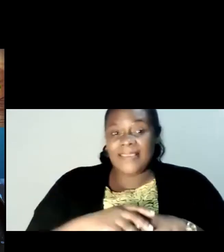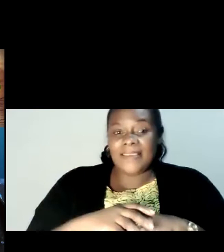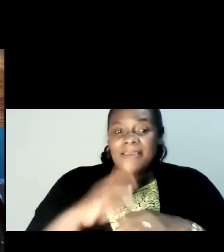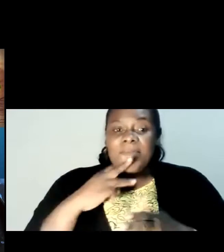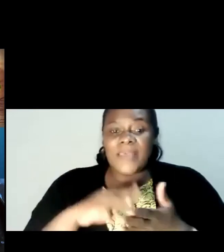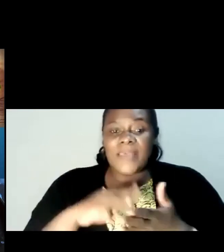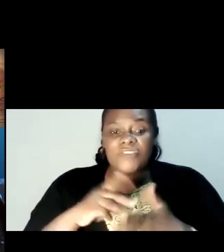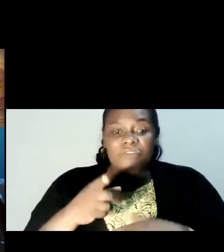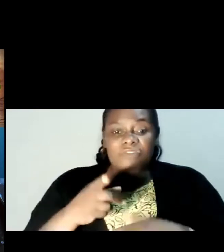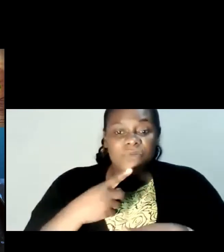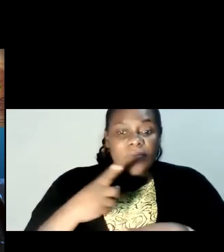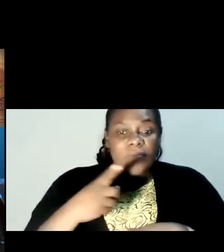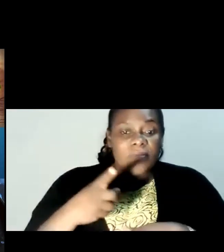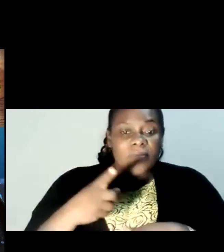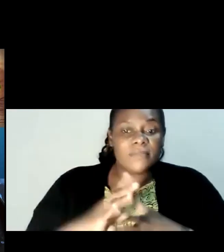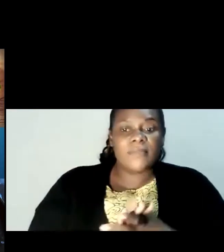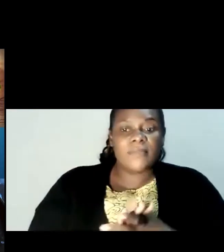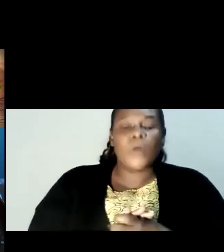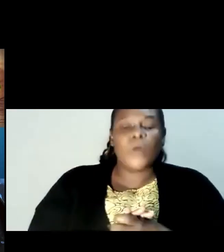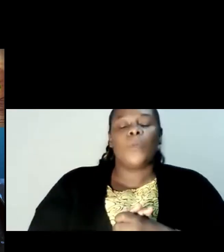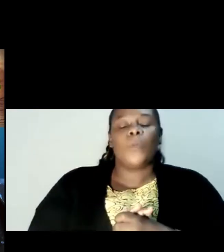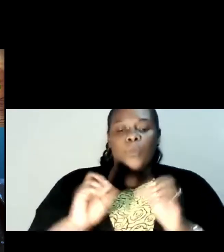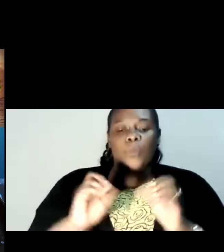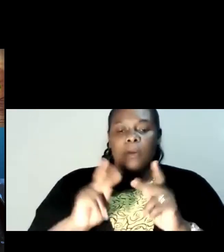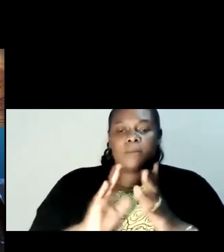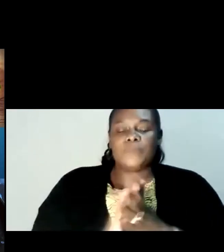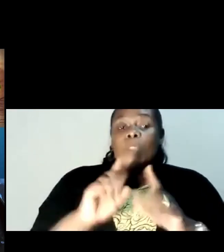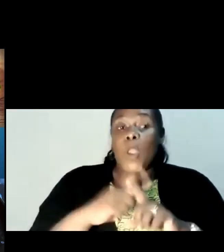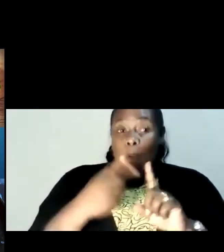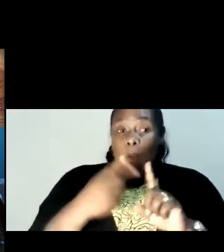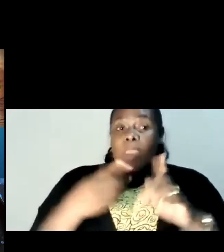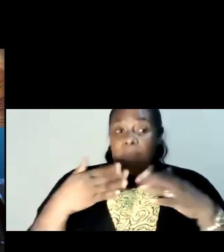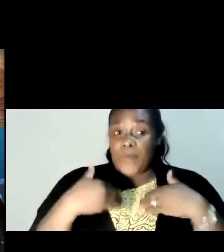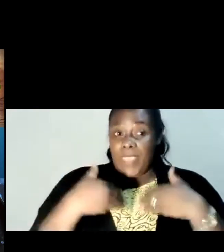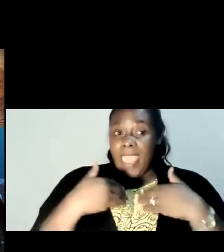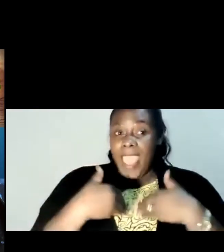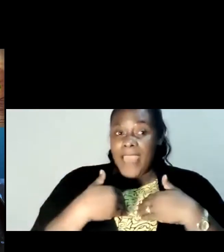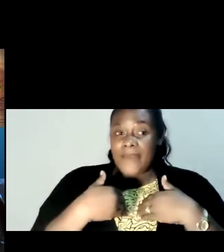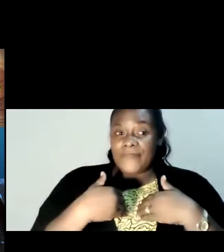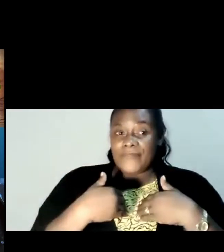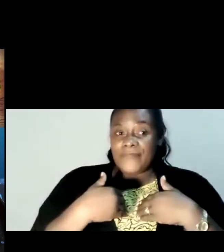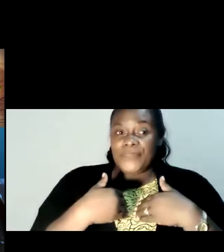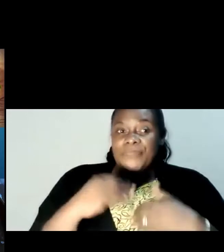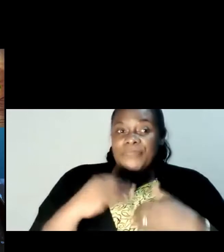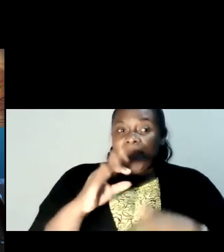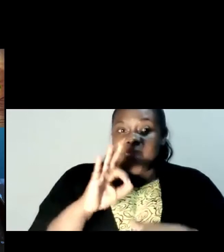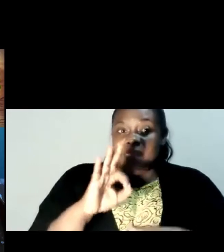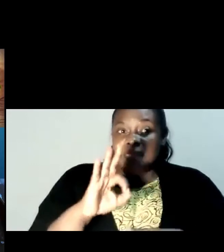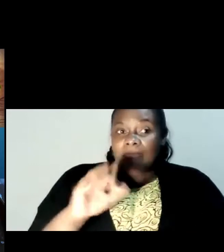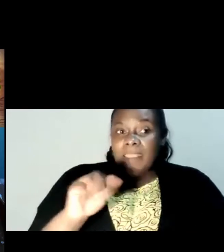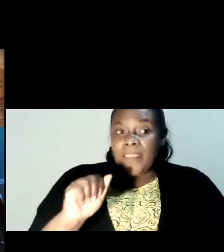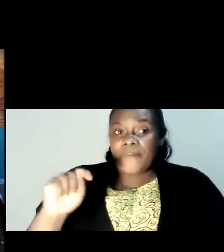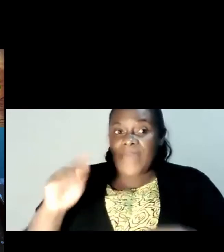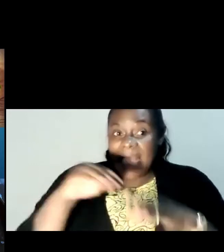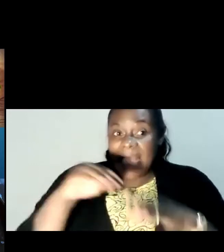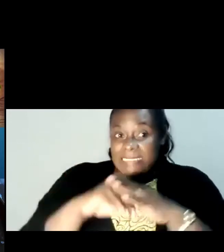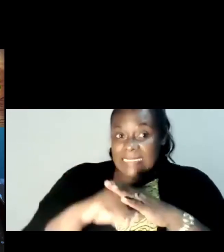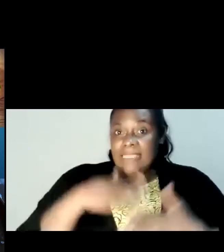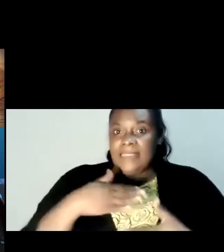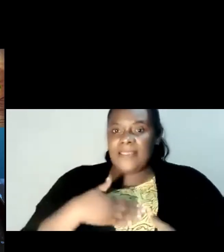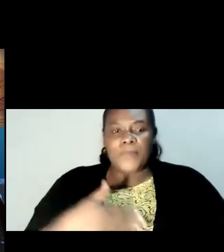when we have a lot of fat stored in our bodies, it can affect the way that we respond to insulin. We need